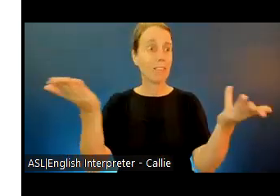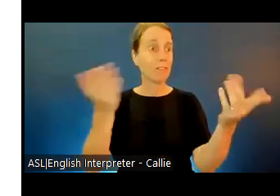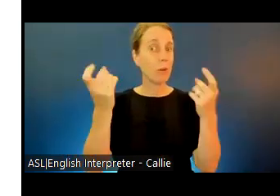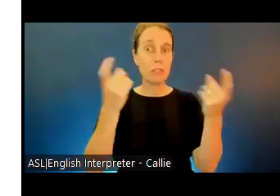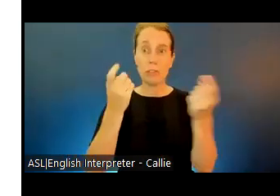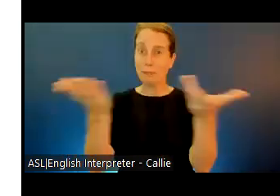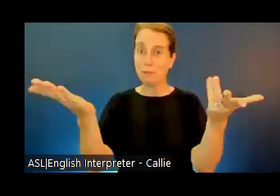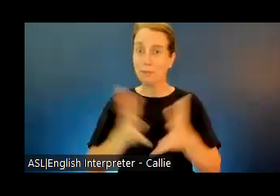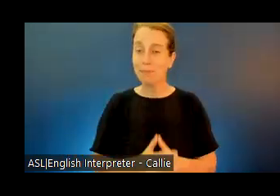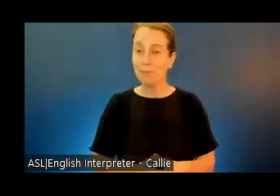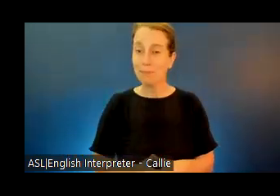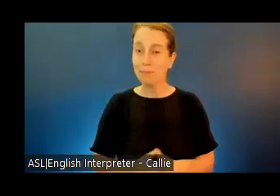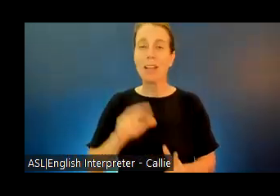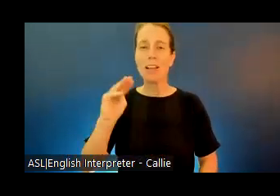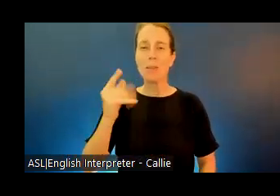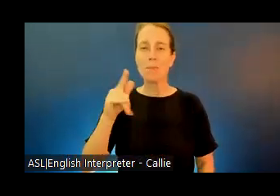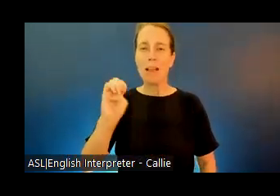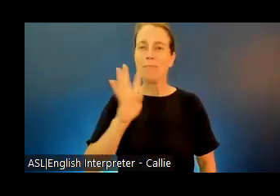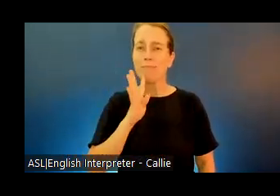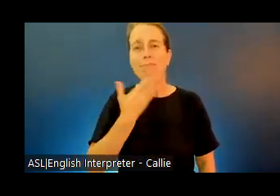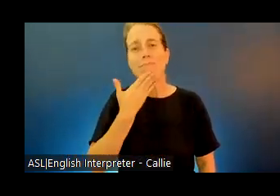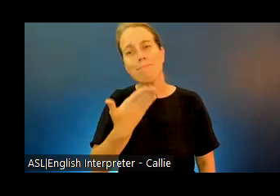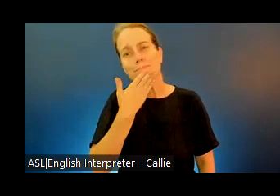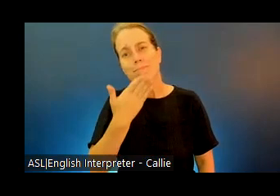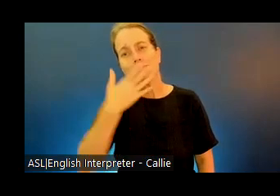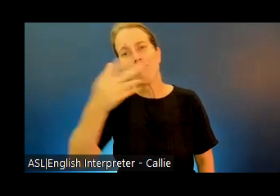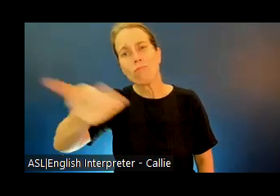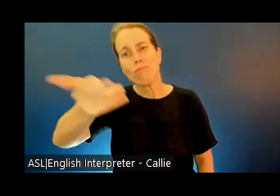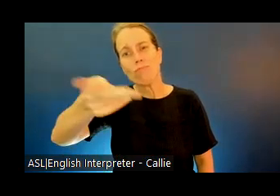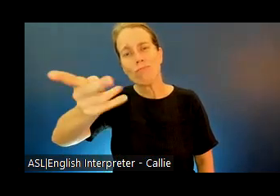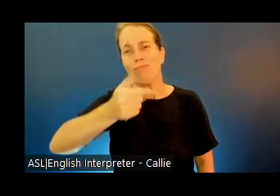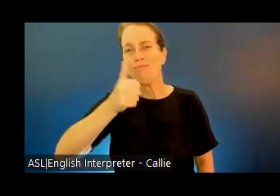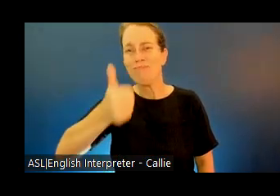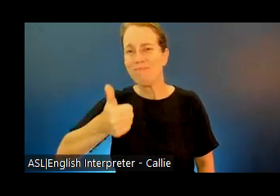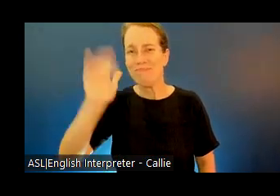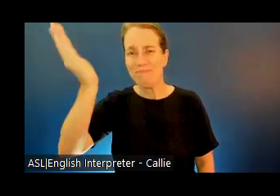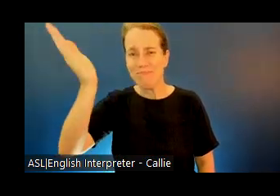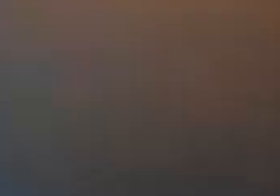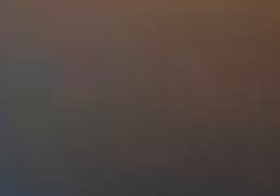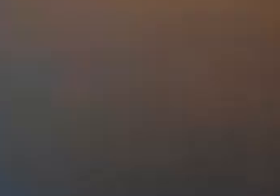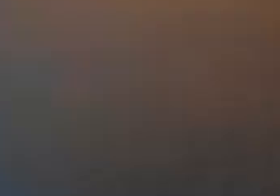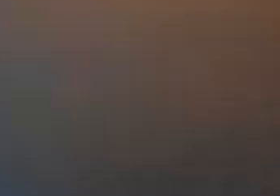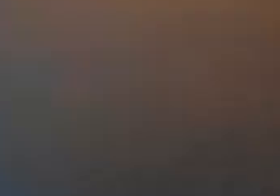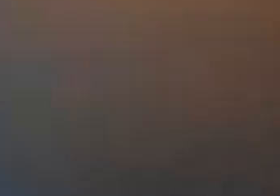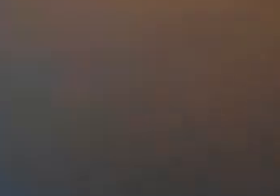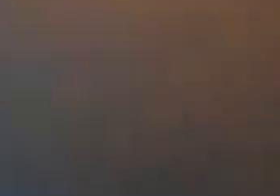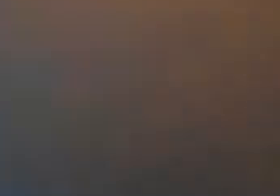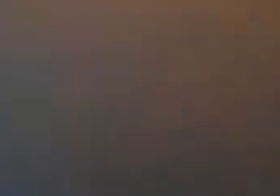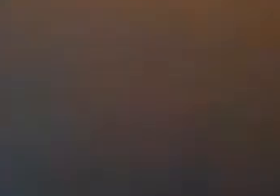Yeah, thank you, everybody. Thank you, both of you, for speaking for us today. We will go ahead and open